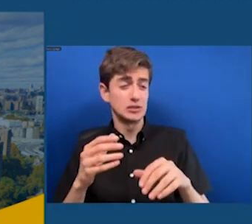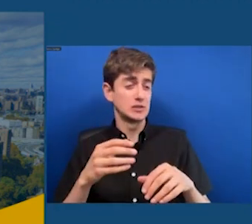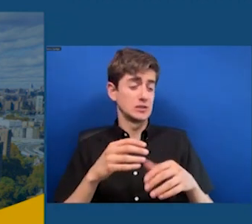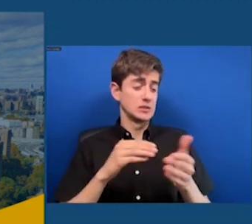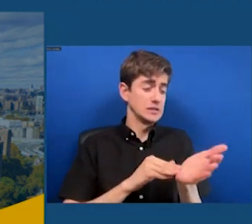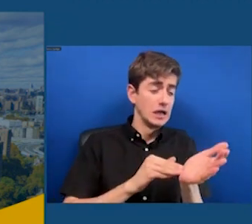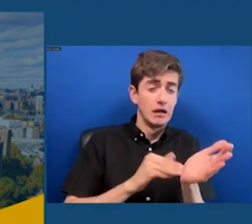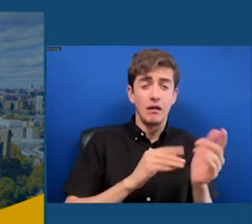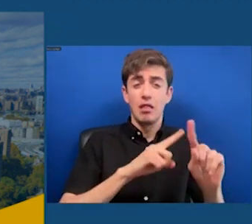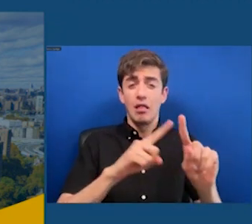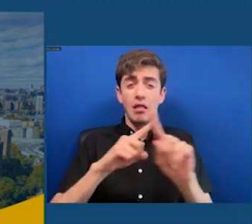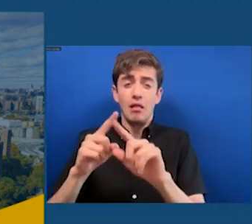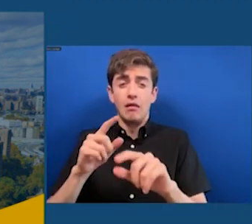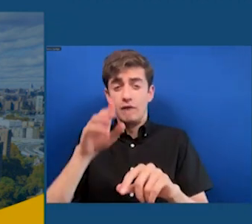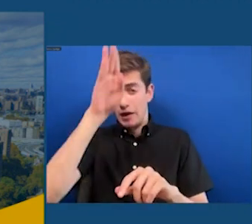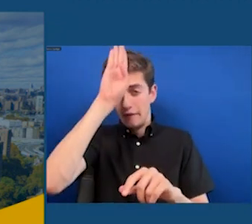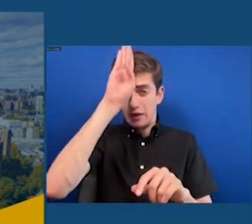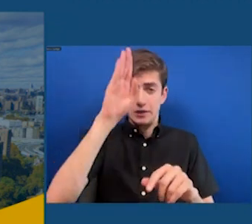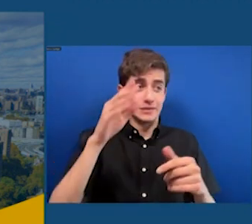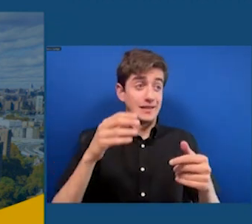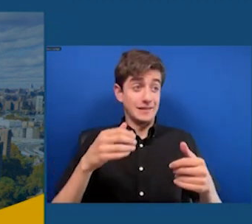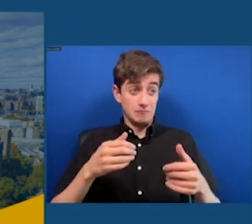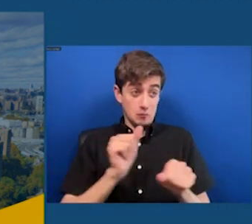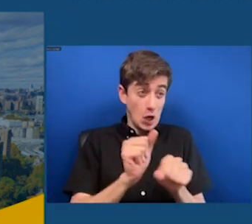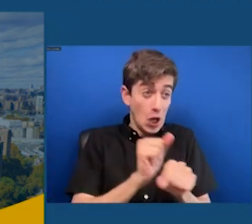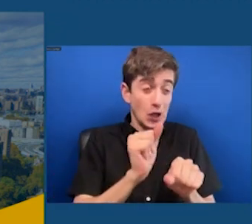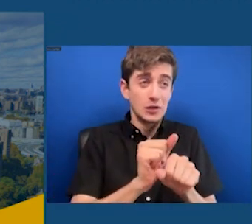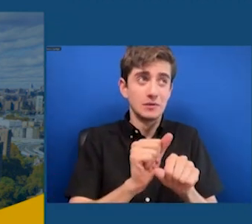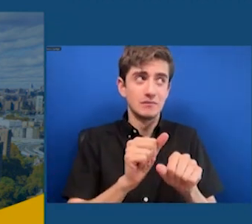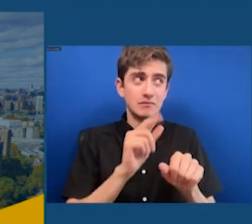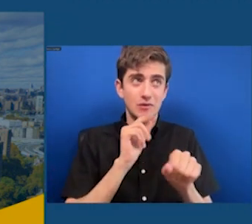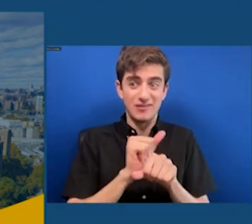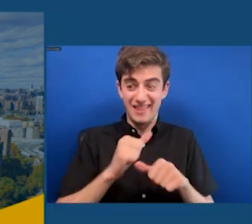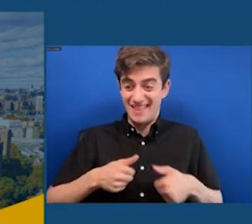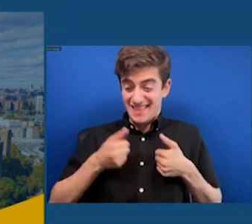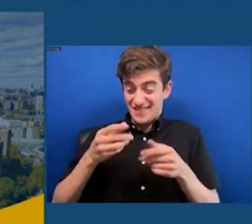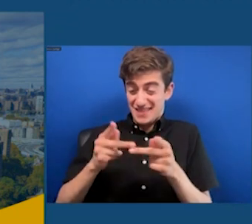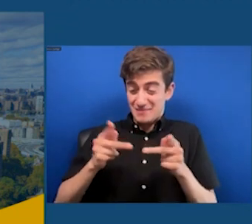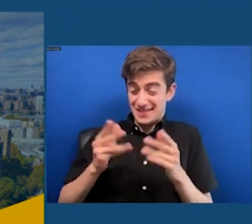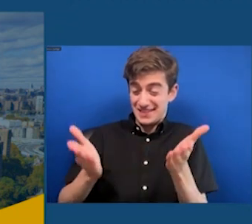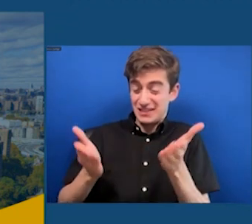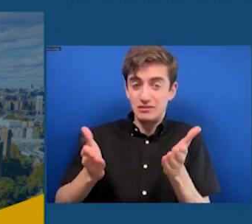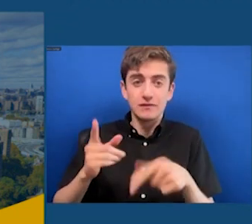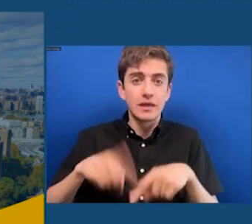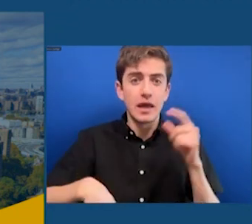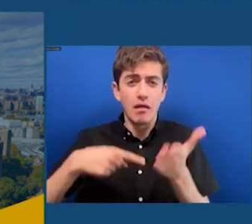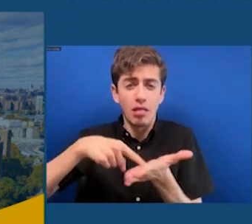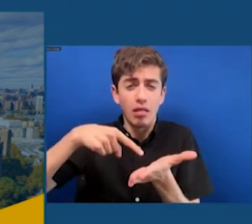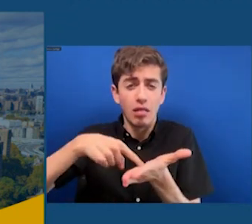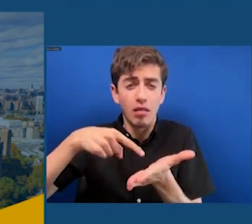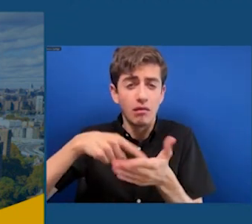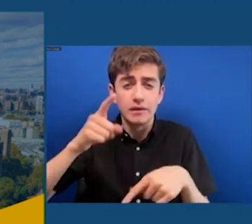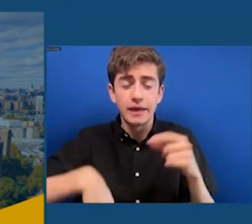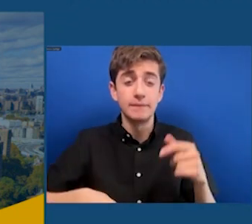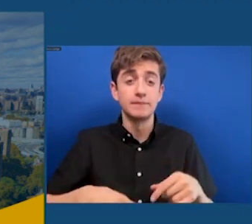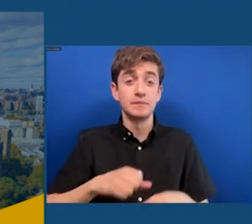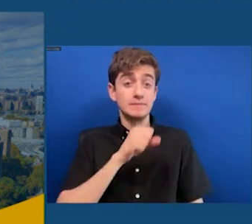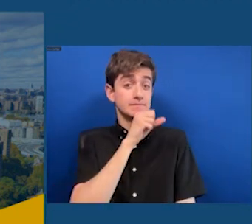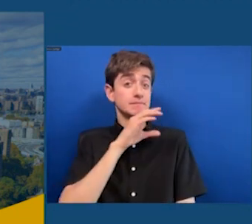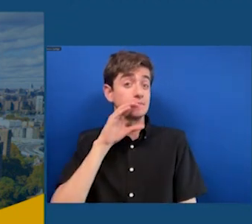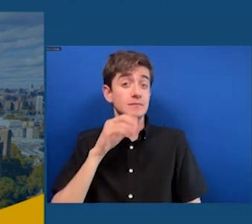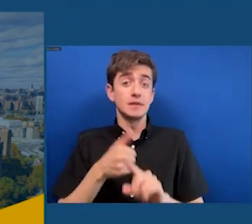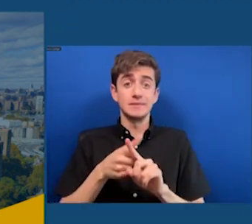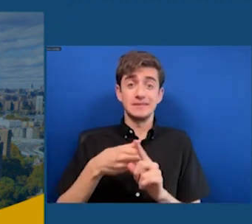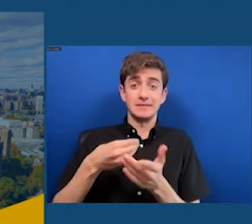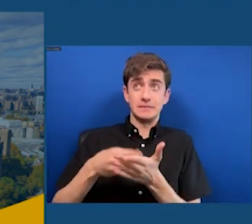struggling to even find something they can afford in the communities they're serving. Seniors on fixed income, unable to downsize and find